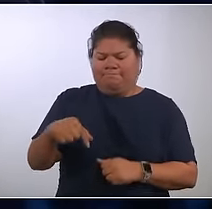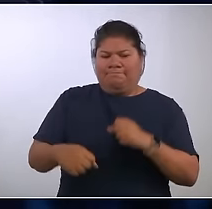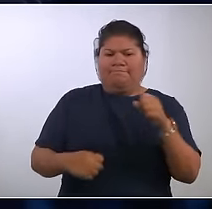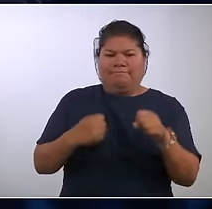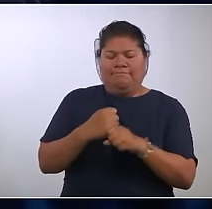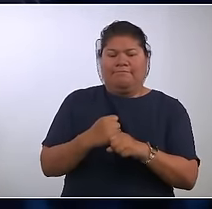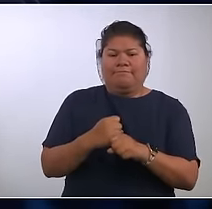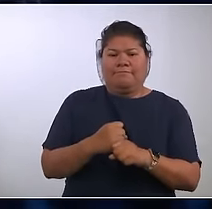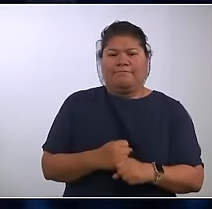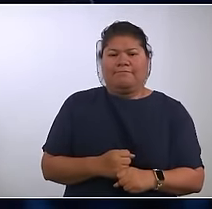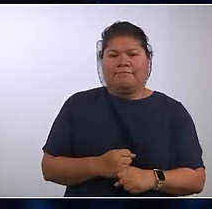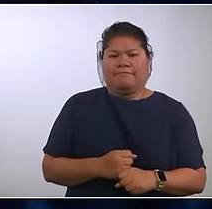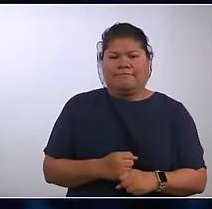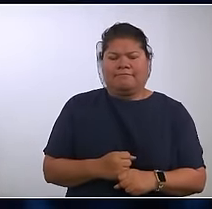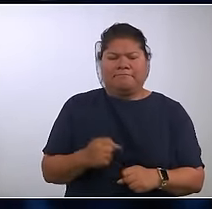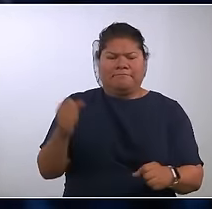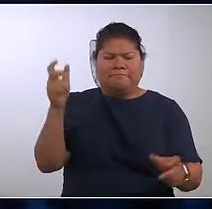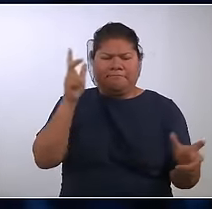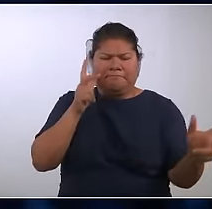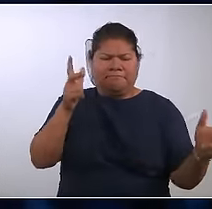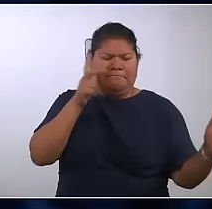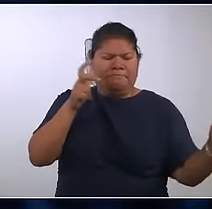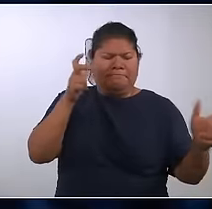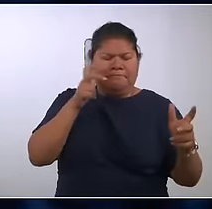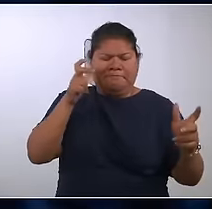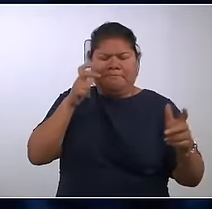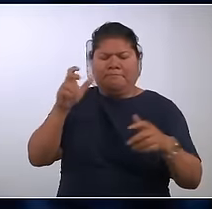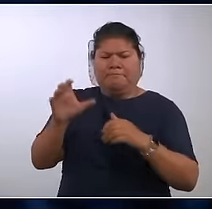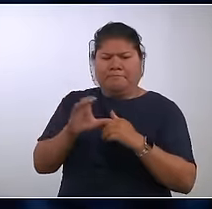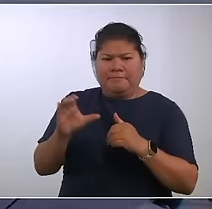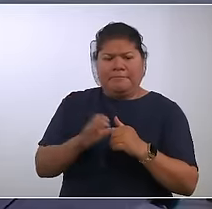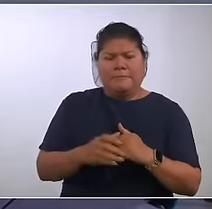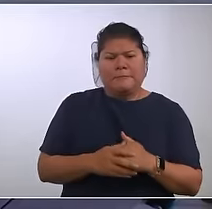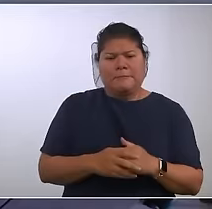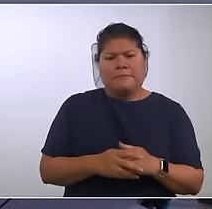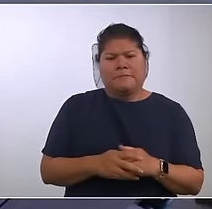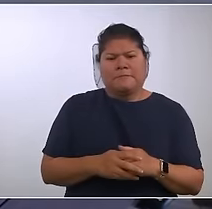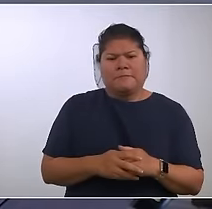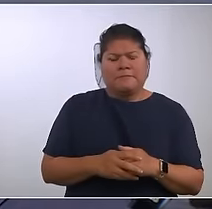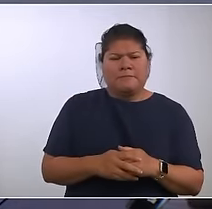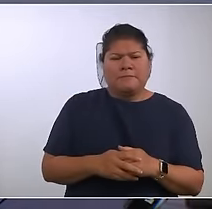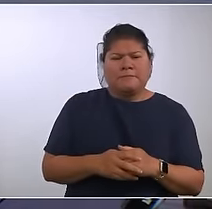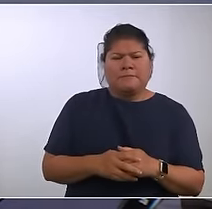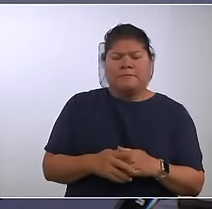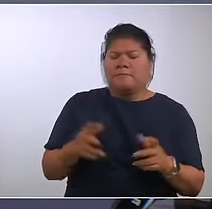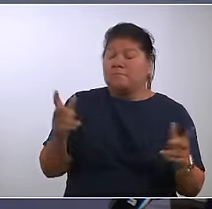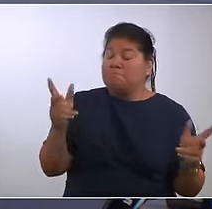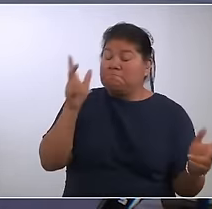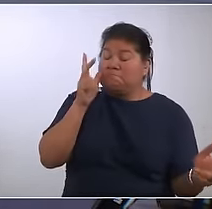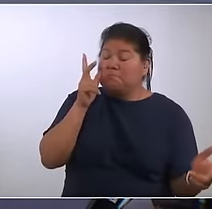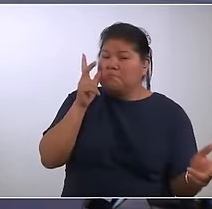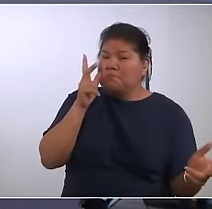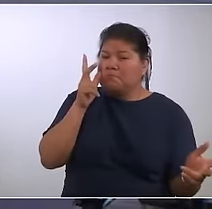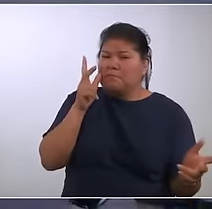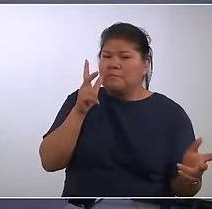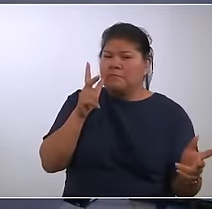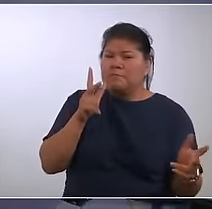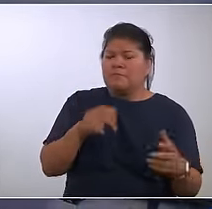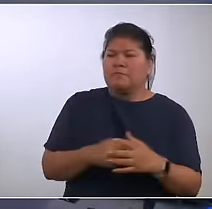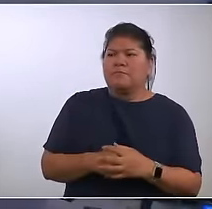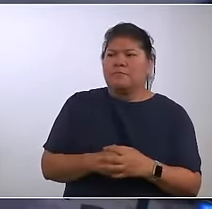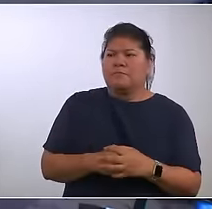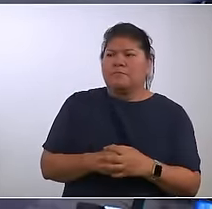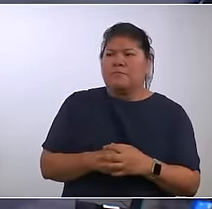been this year escuchando a la iglesia, listening to the church. Y lo que he oído, and what I've heard, es una